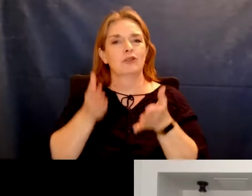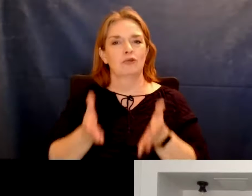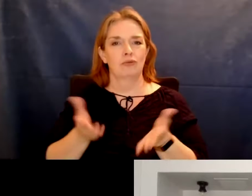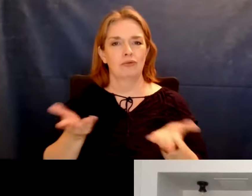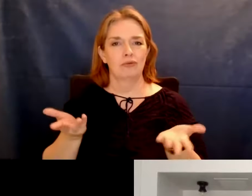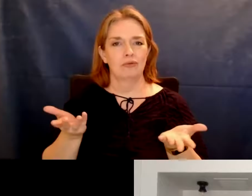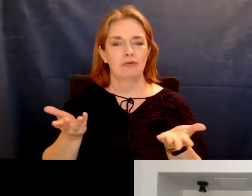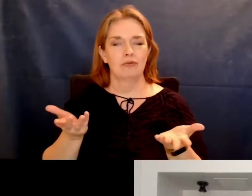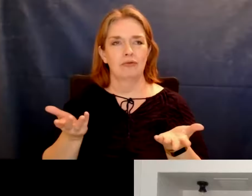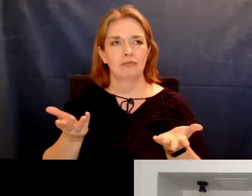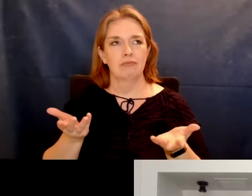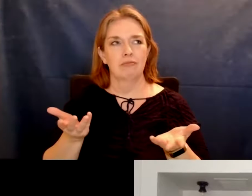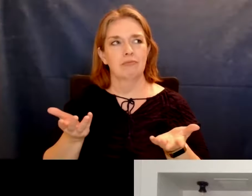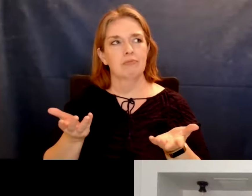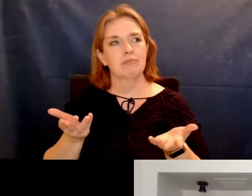like